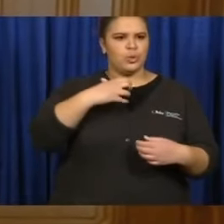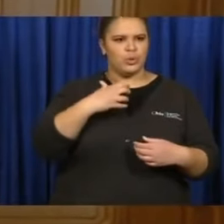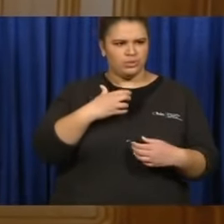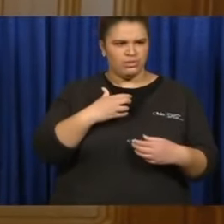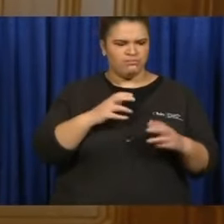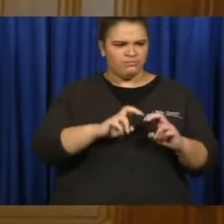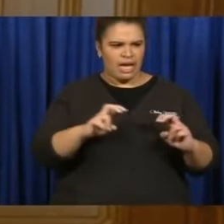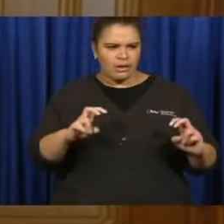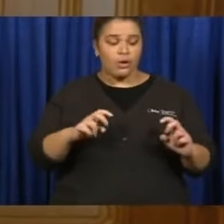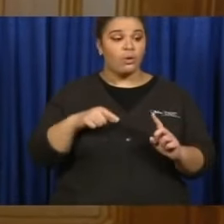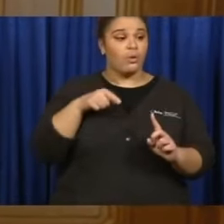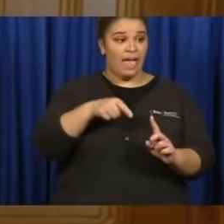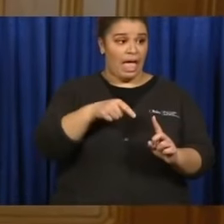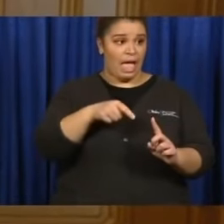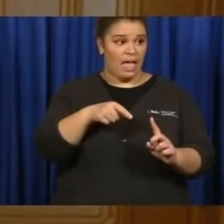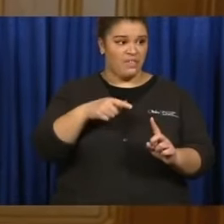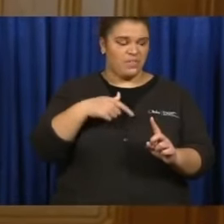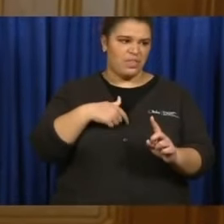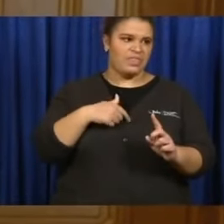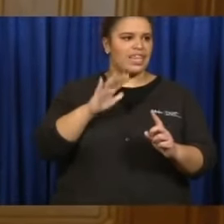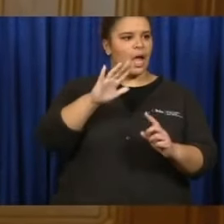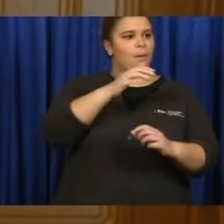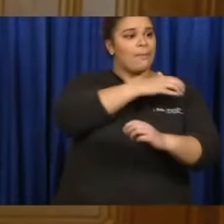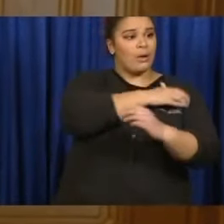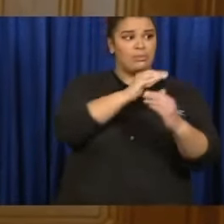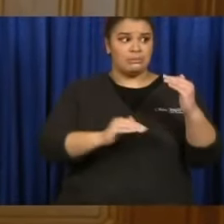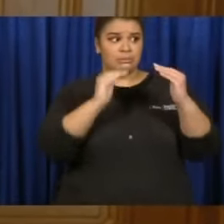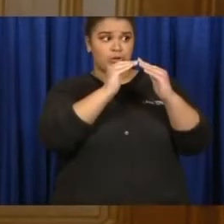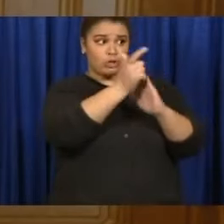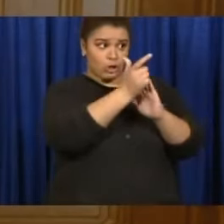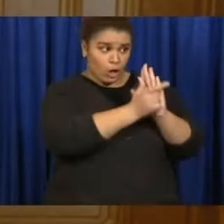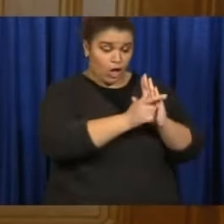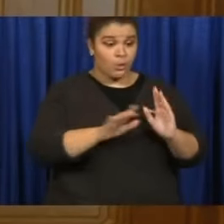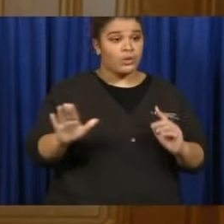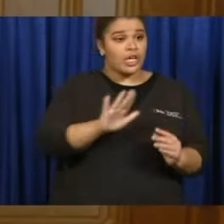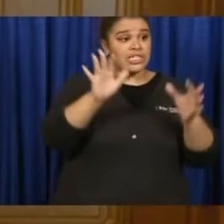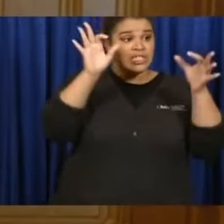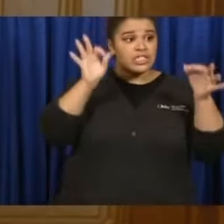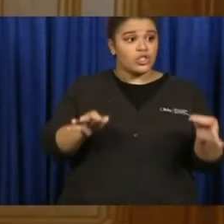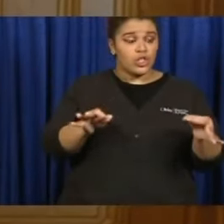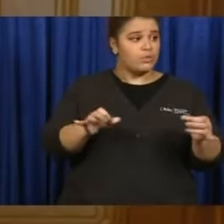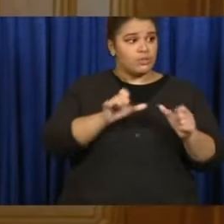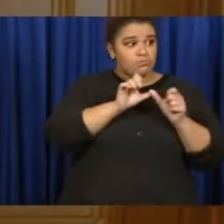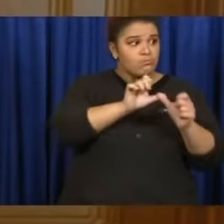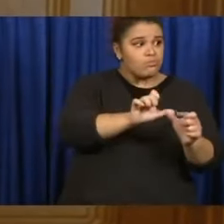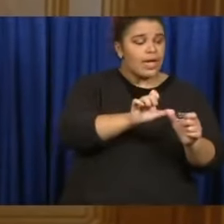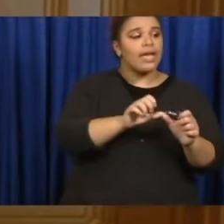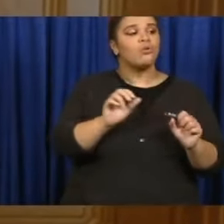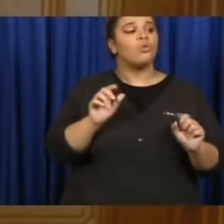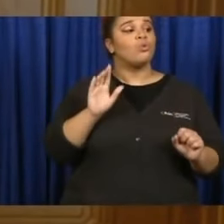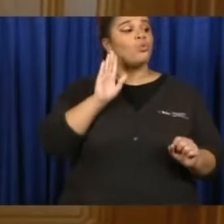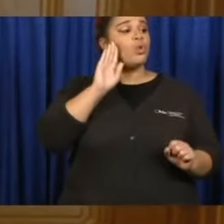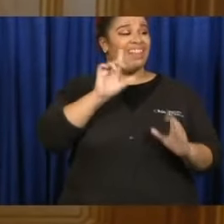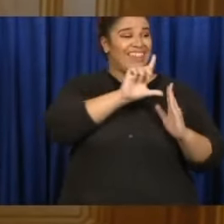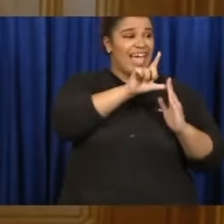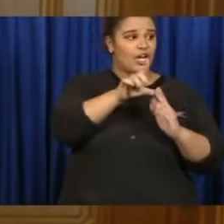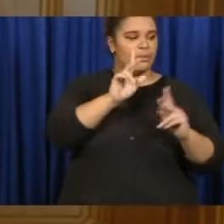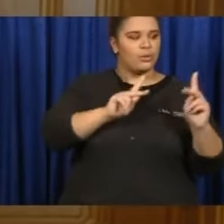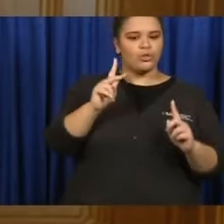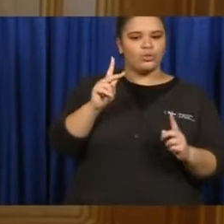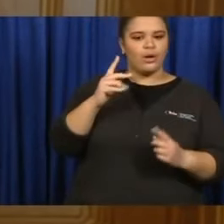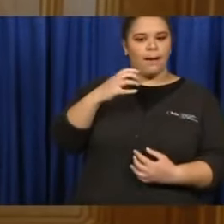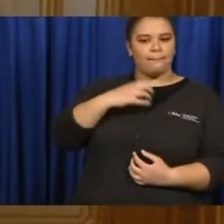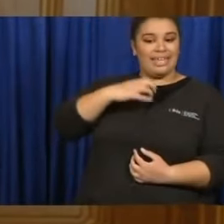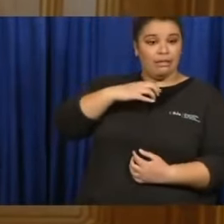law? Will the decisions be binding? And will there be an appeal mechanism involved? There will not